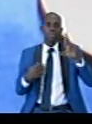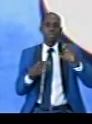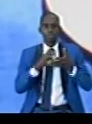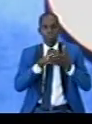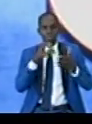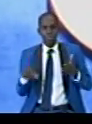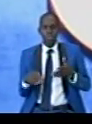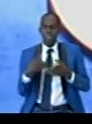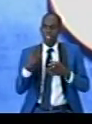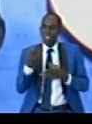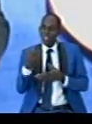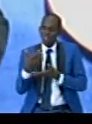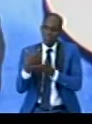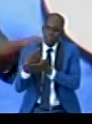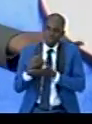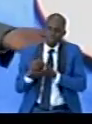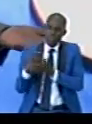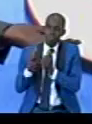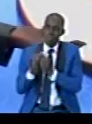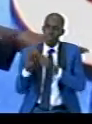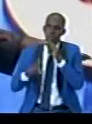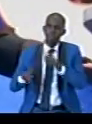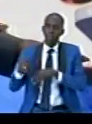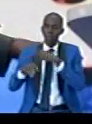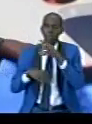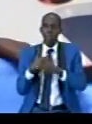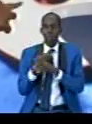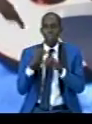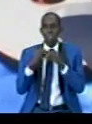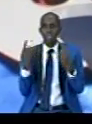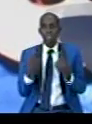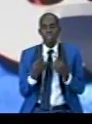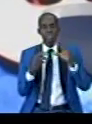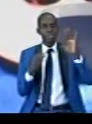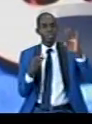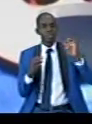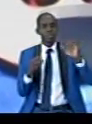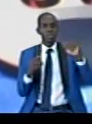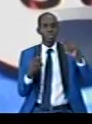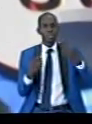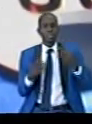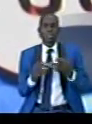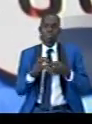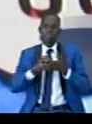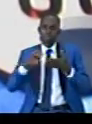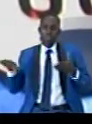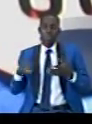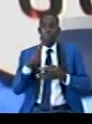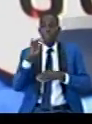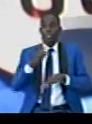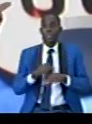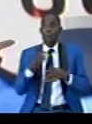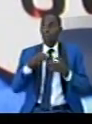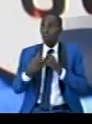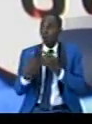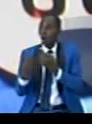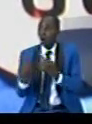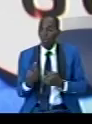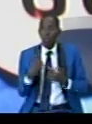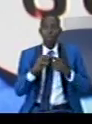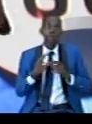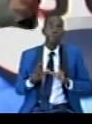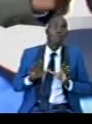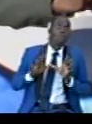of the world, the feathers are gone. By the time the problem comes and you want to stretch your wings, all the feathers are